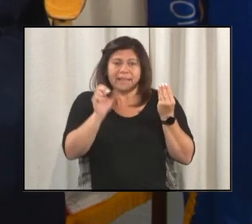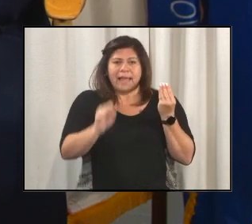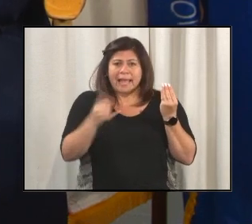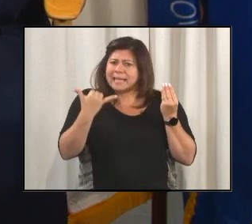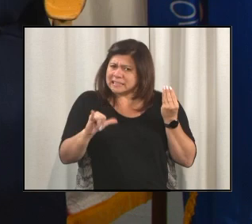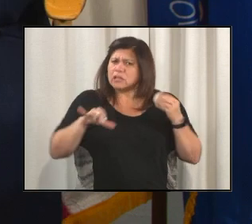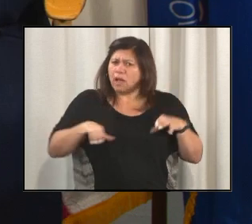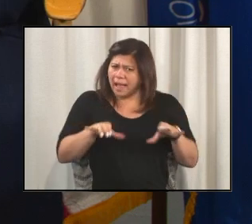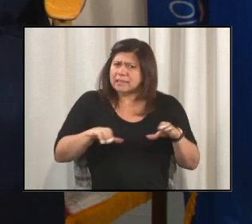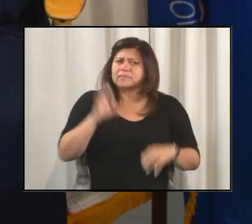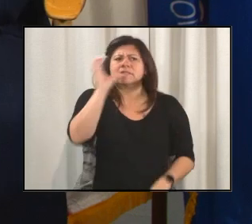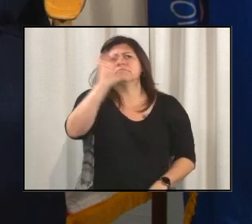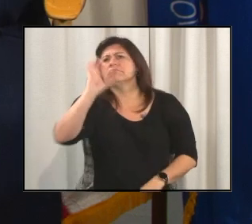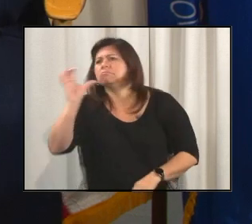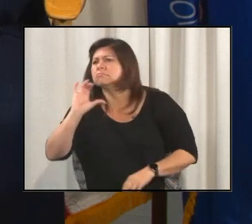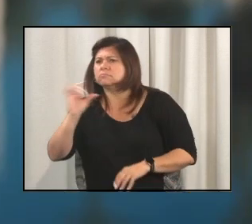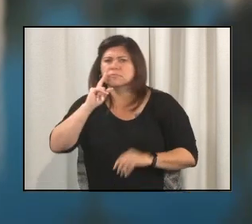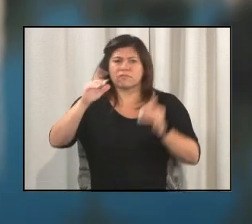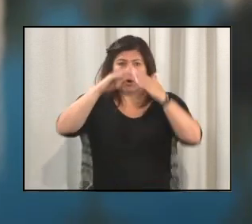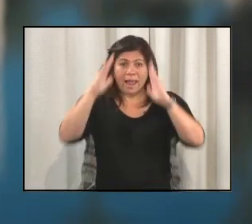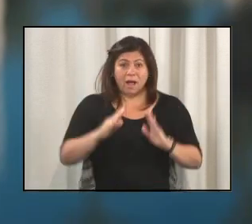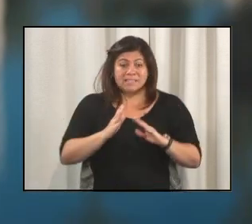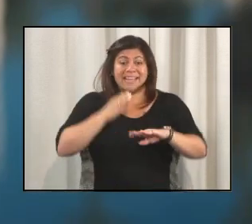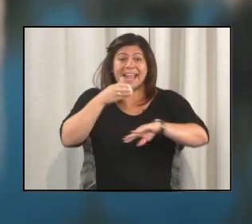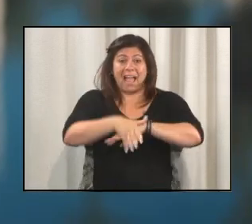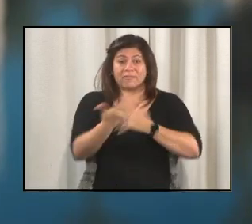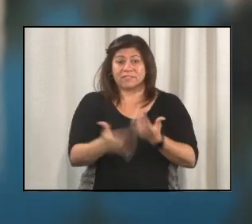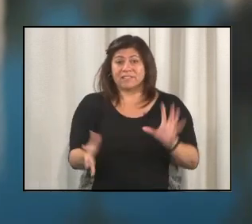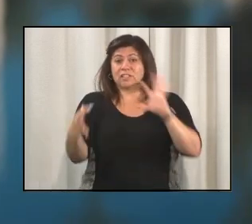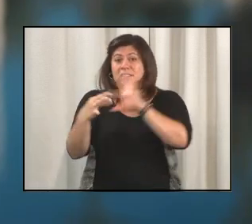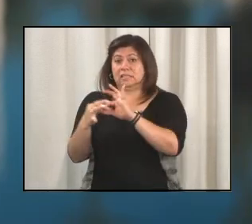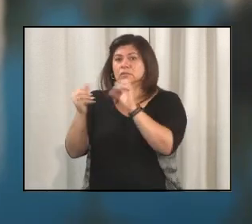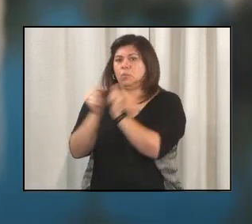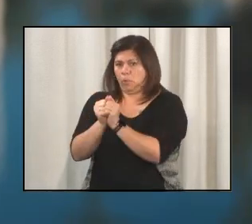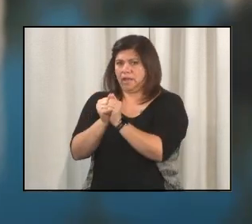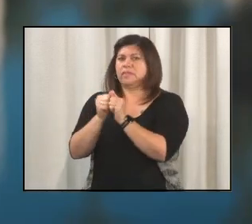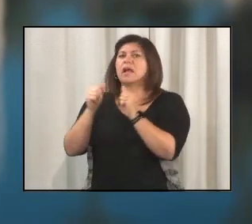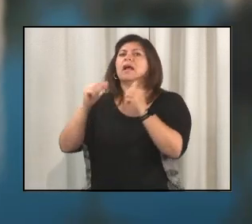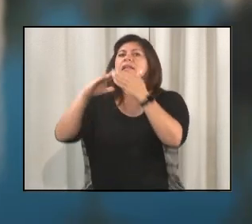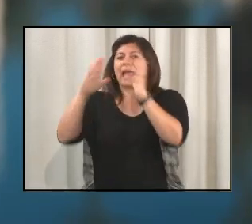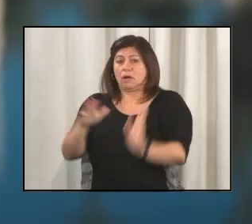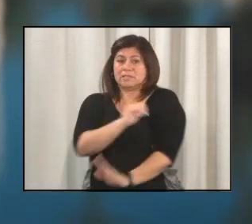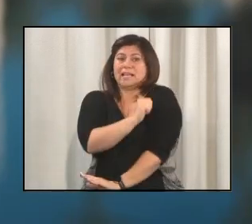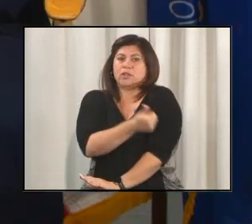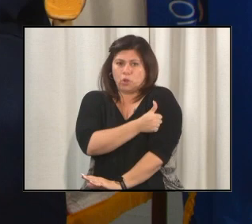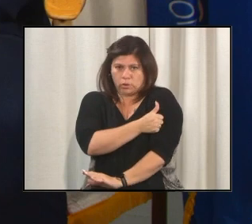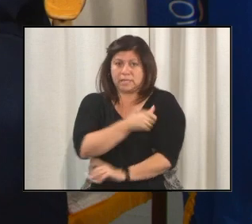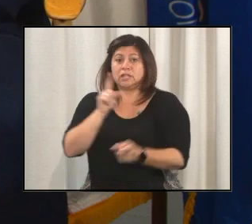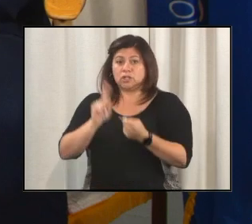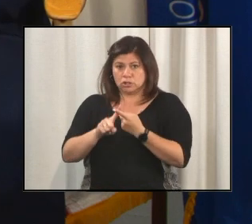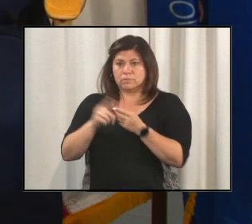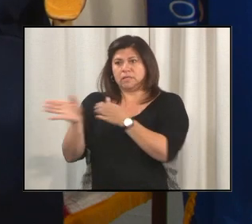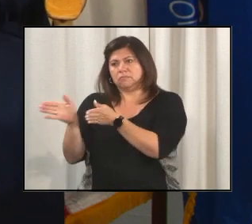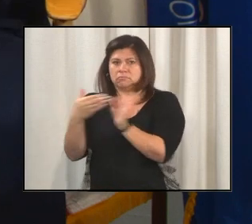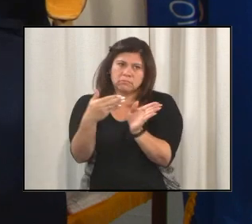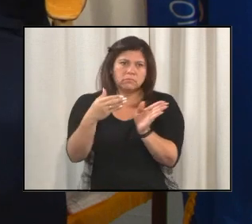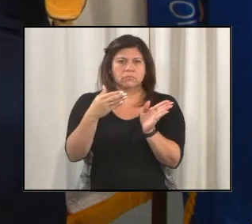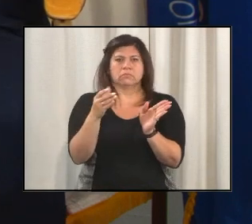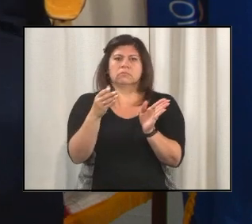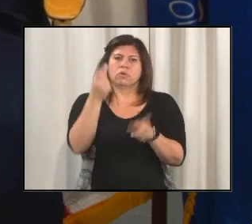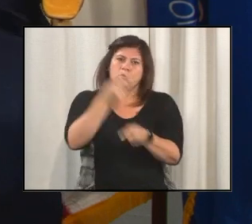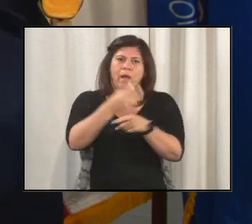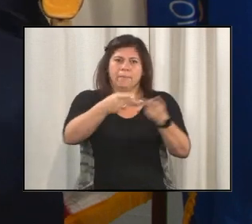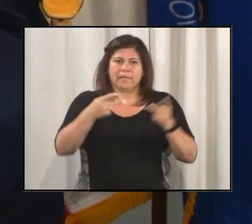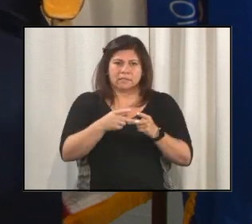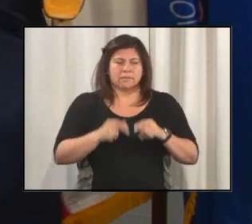for housing after connecting with the housing authority to be redirected. Mm-hmm. So if